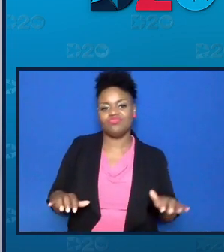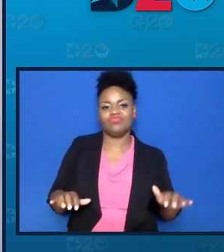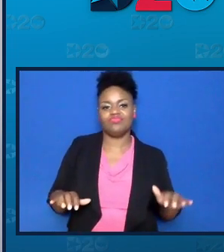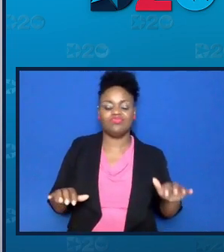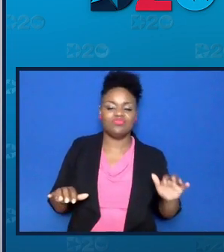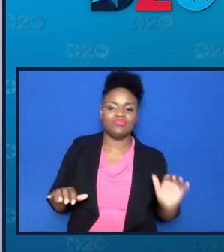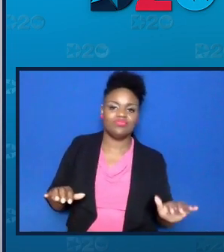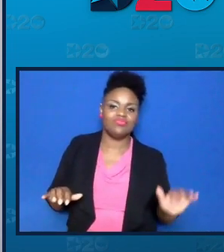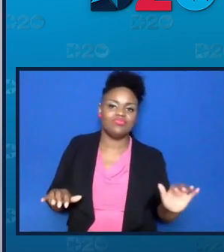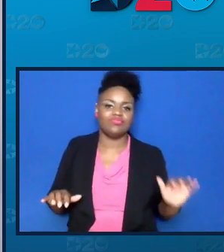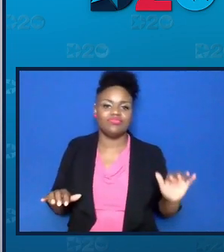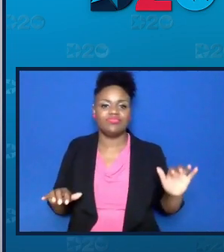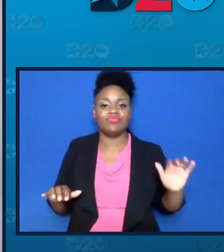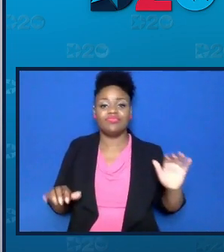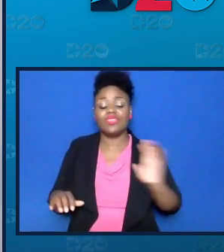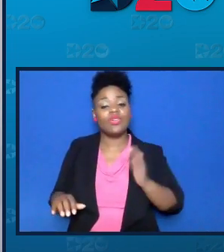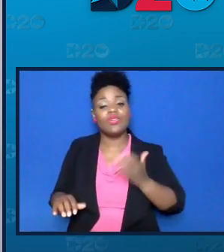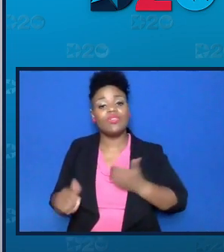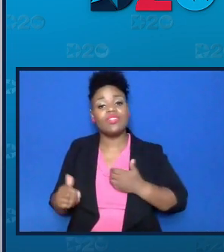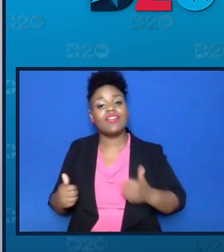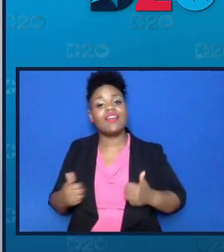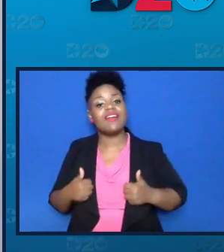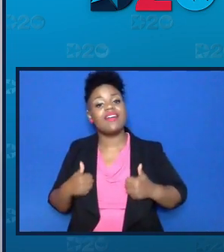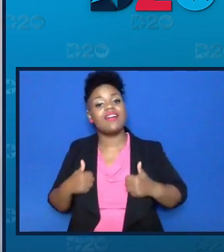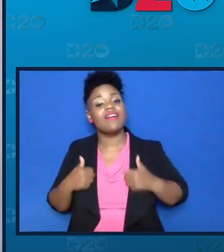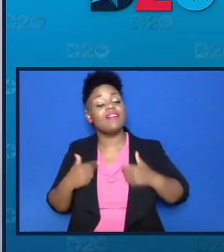Our lives have been turned upside down,